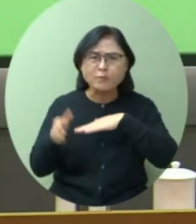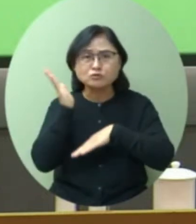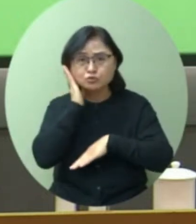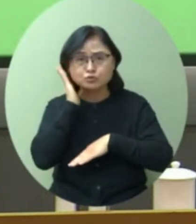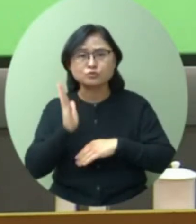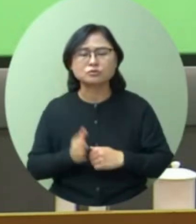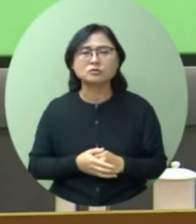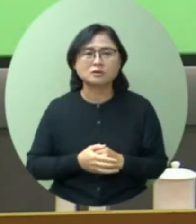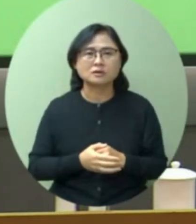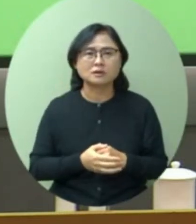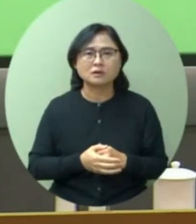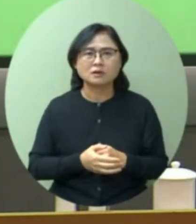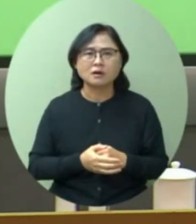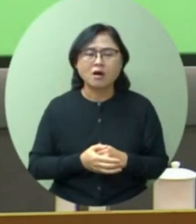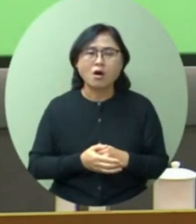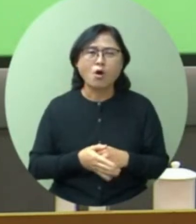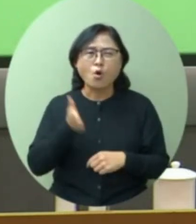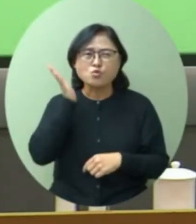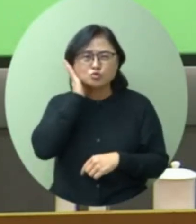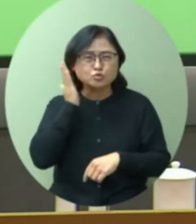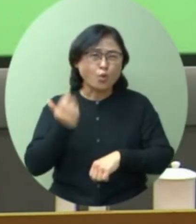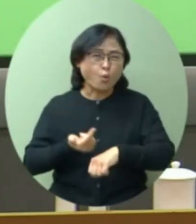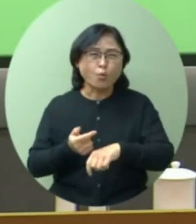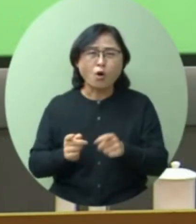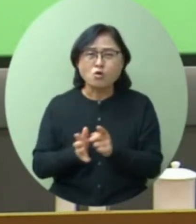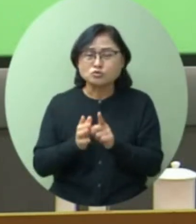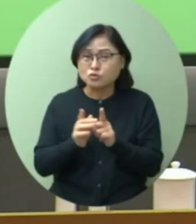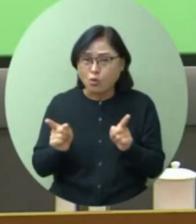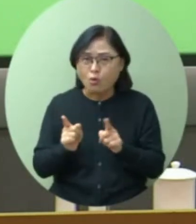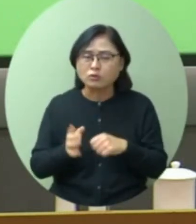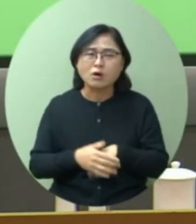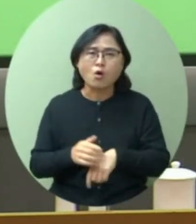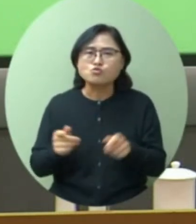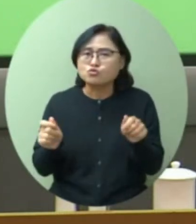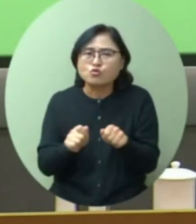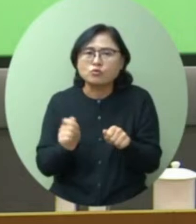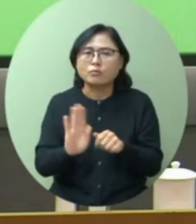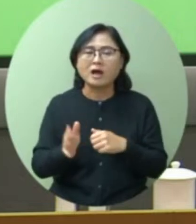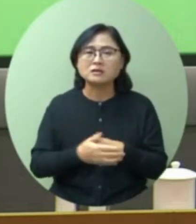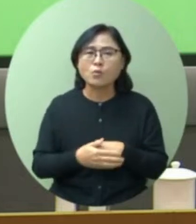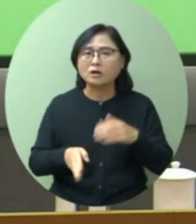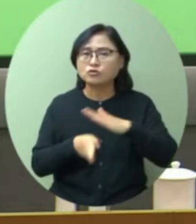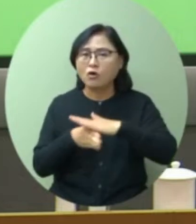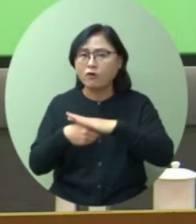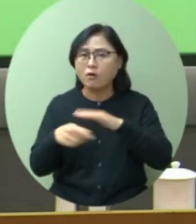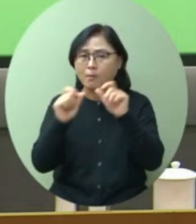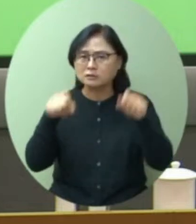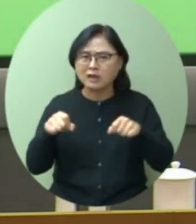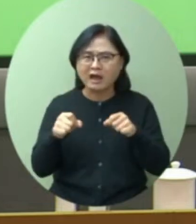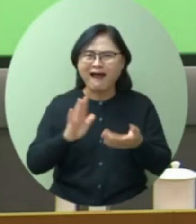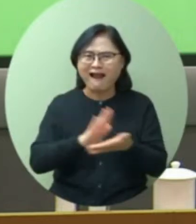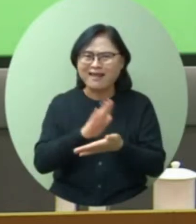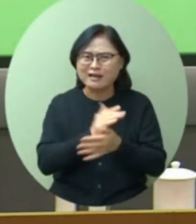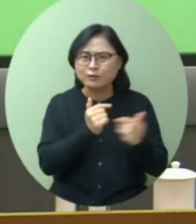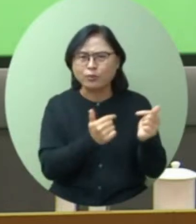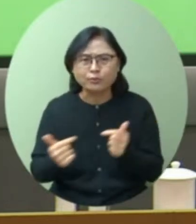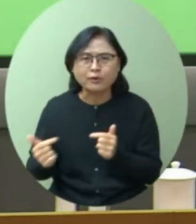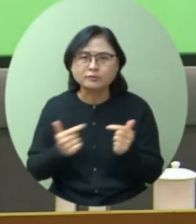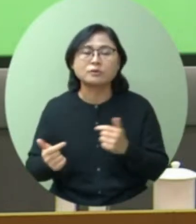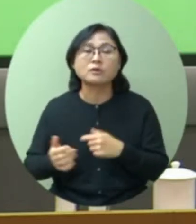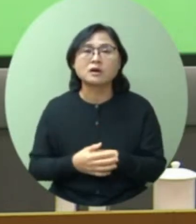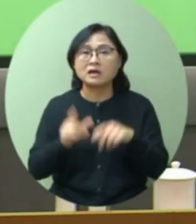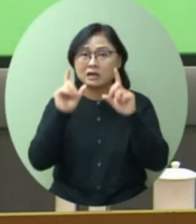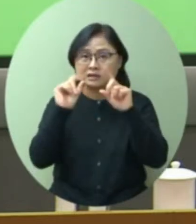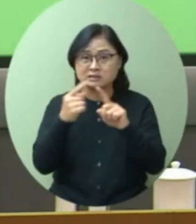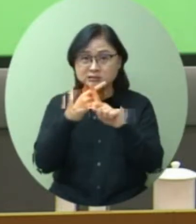110,000 households living in SDUs. Some are living in these units for a very long time because this issue has